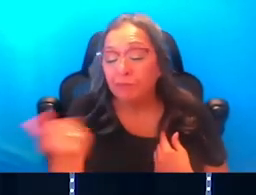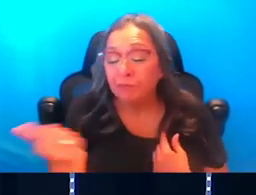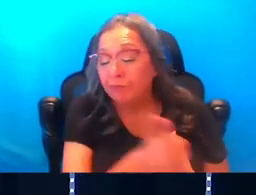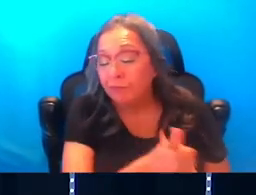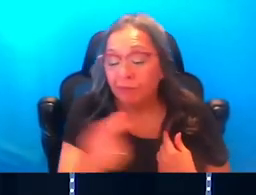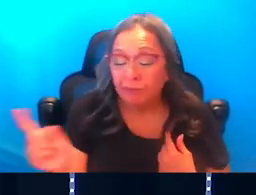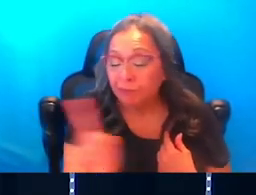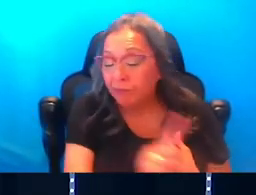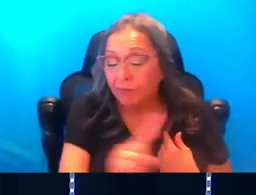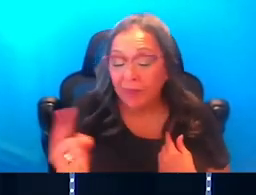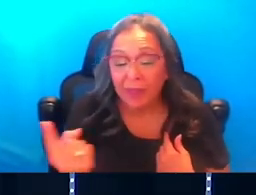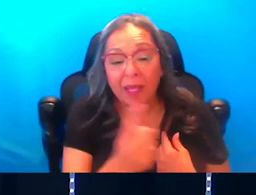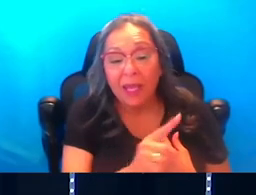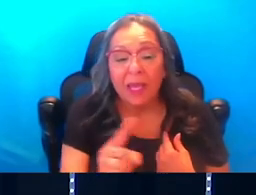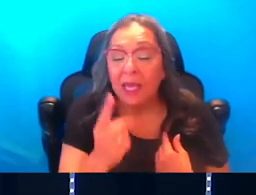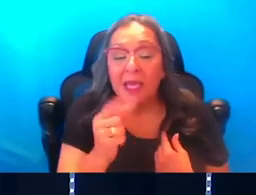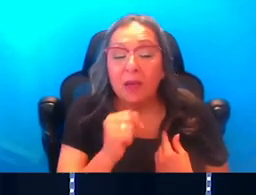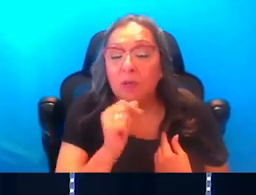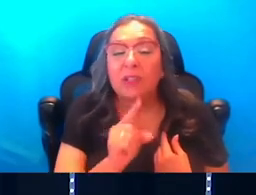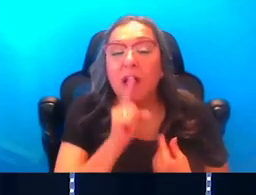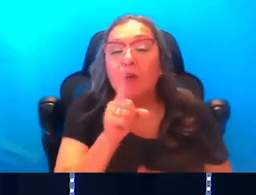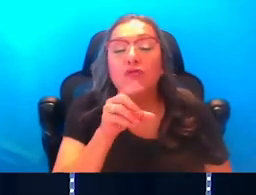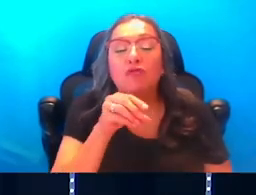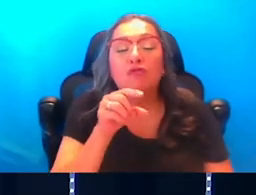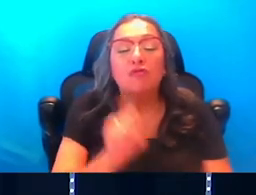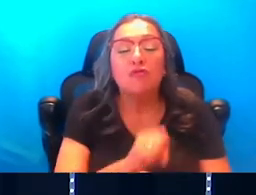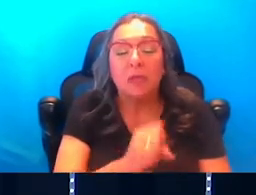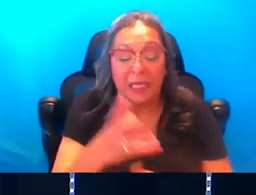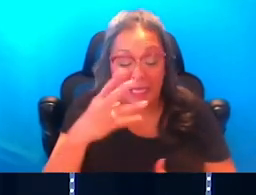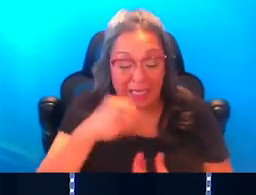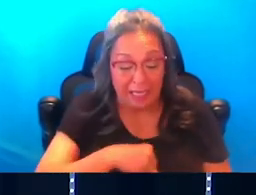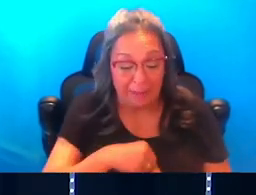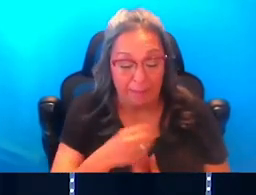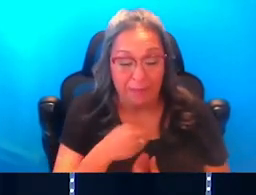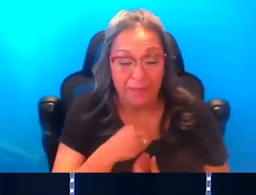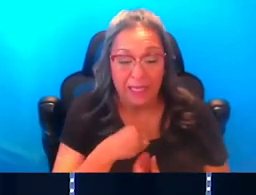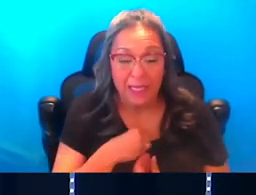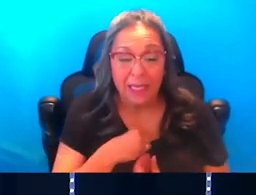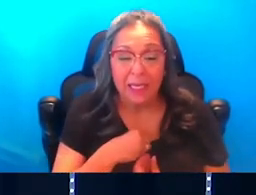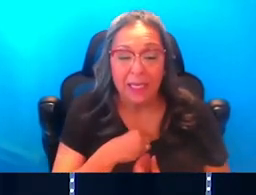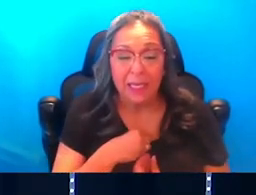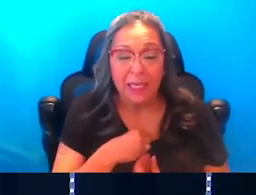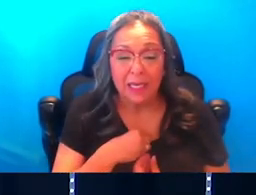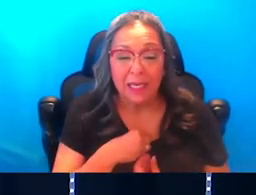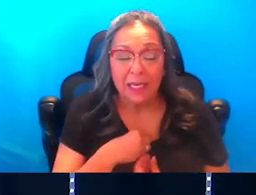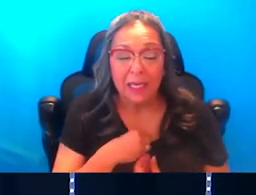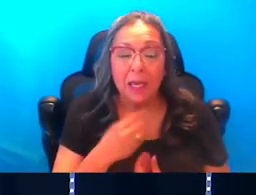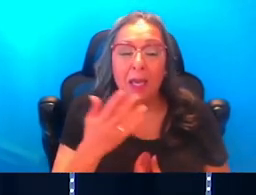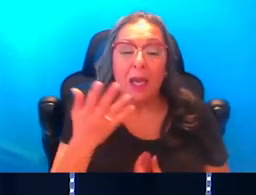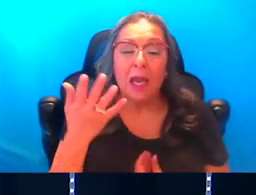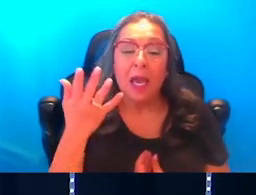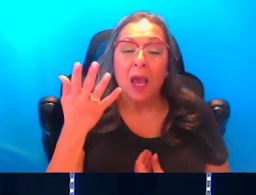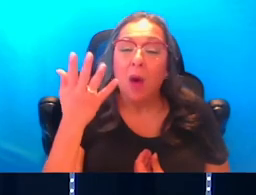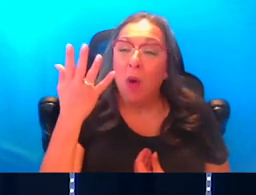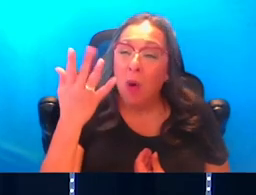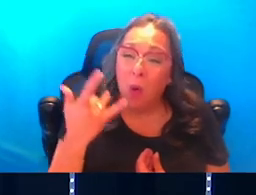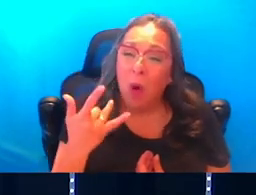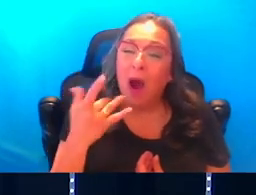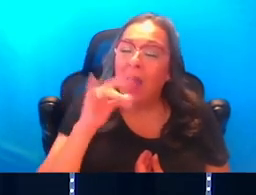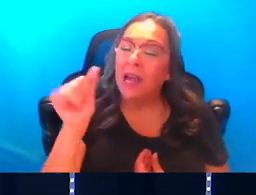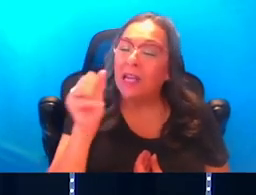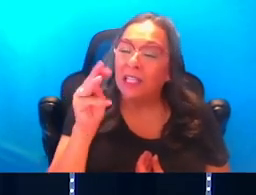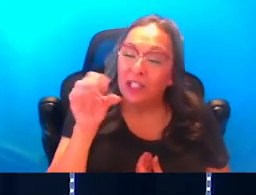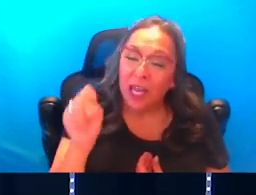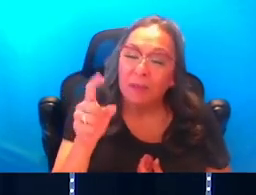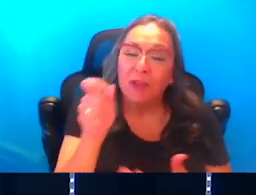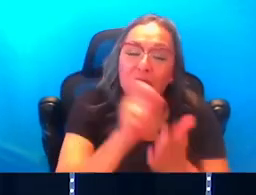because it wasn't real in me. James, why in the world do you write a passage like this? Gonna freak us all out, make us wonder whether or